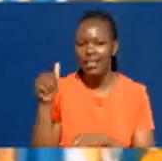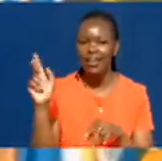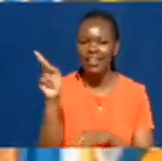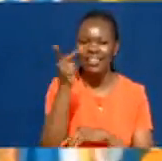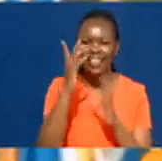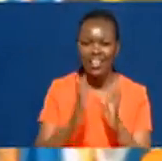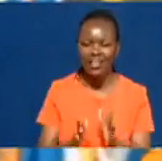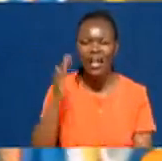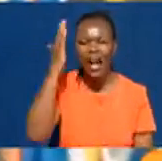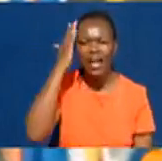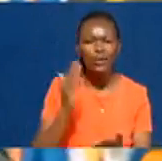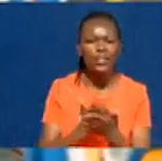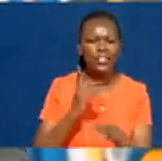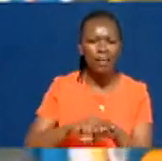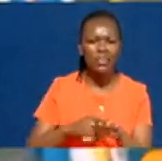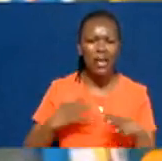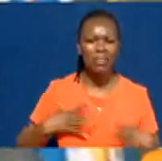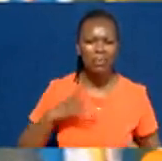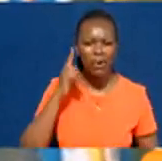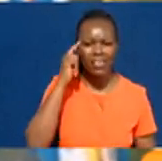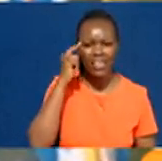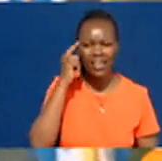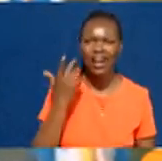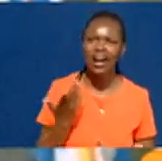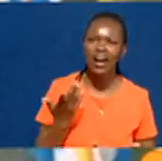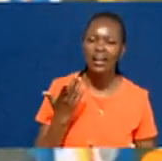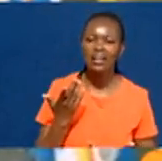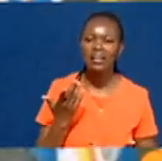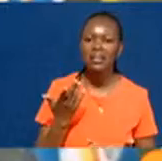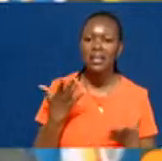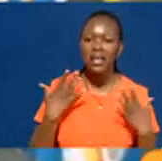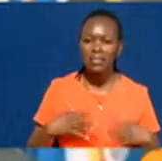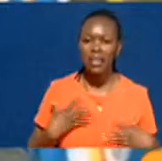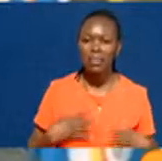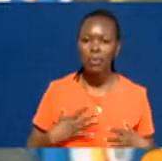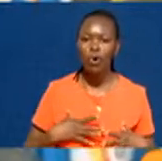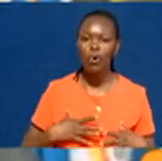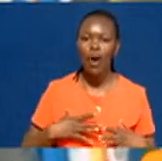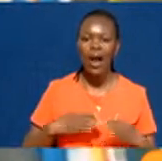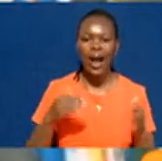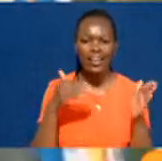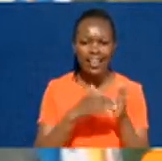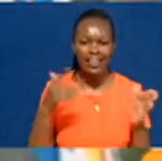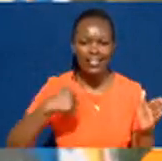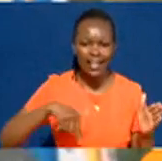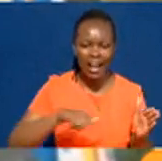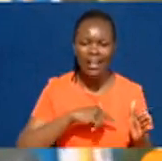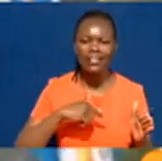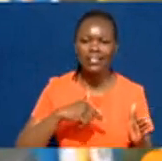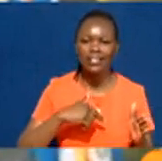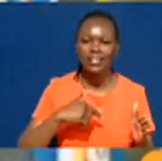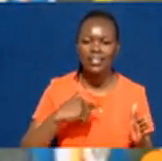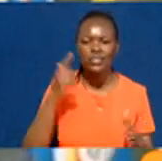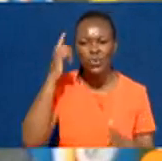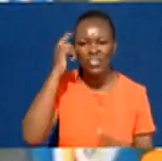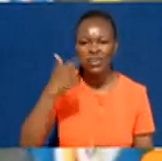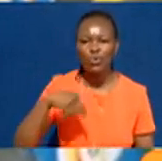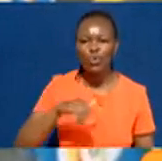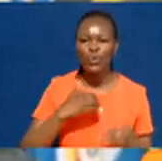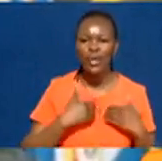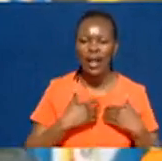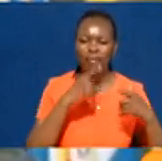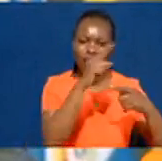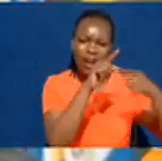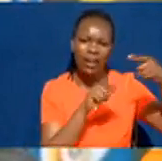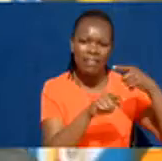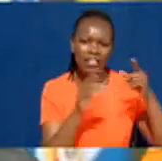know sometimes people think the people who really fought hard against us, that we have grudges. We don't. We